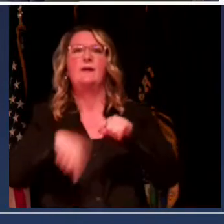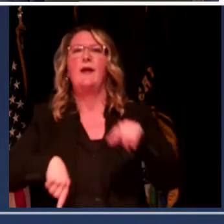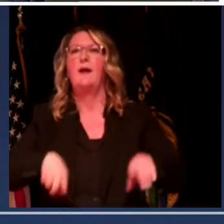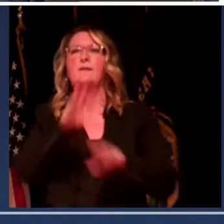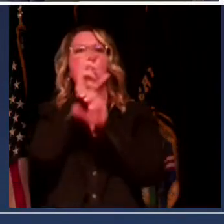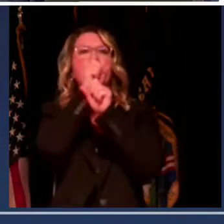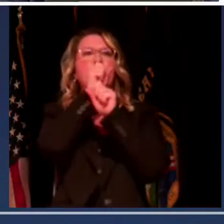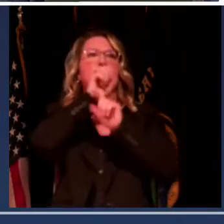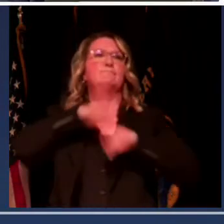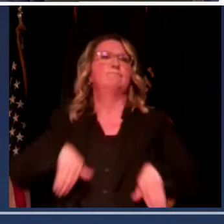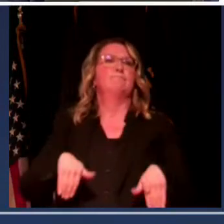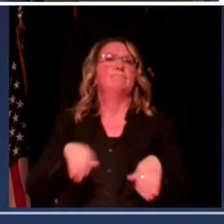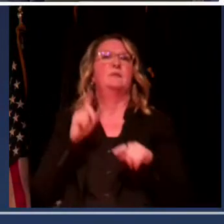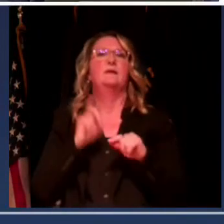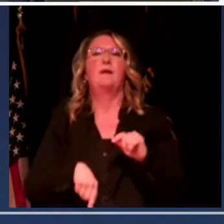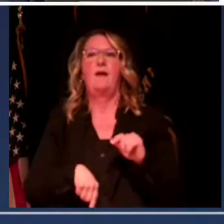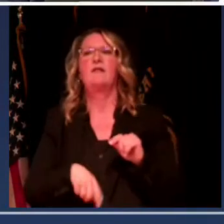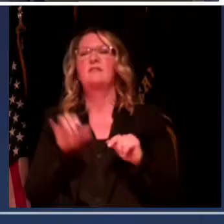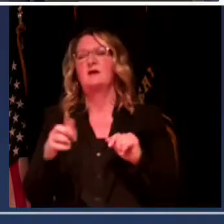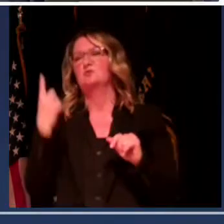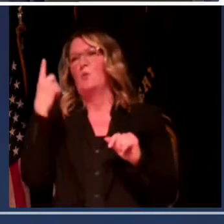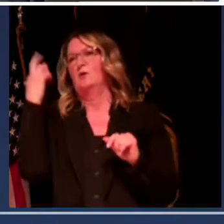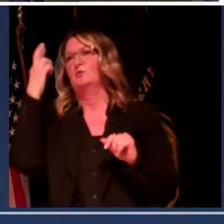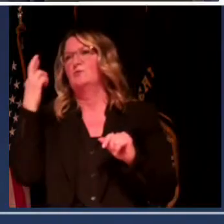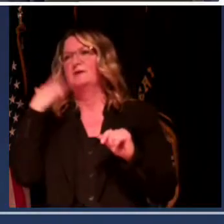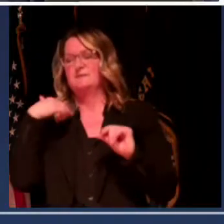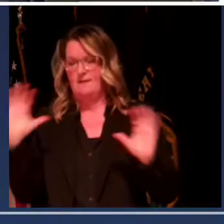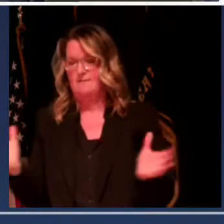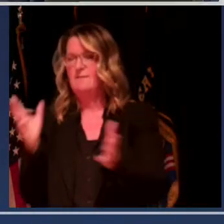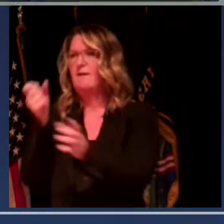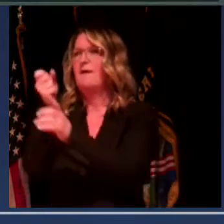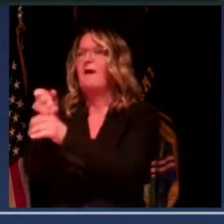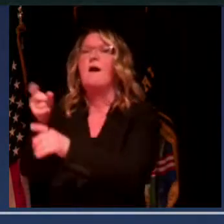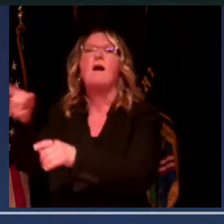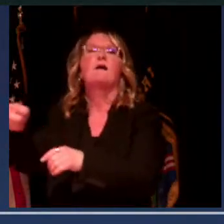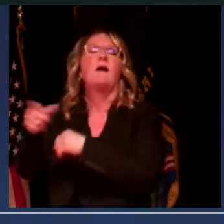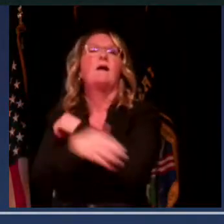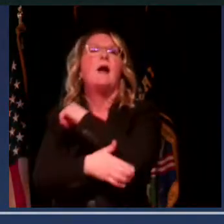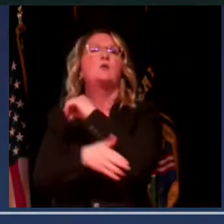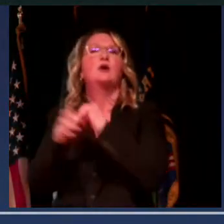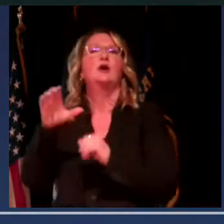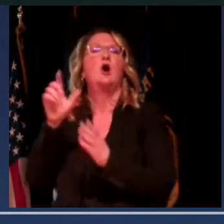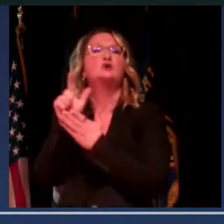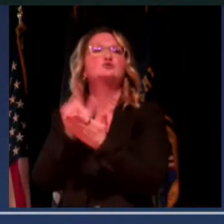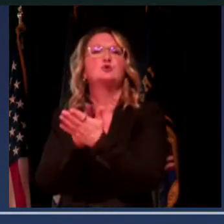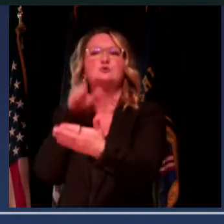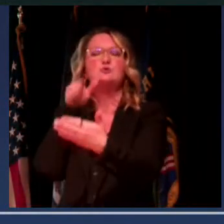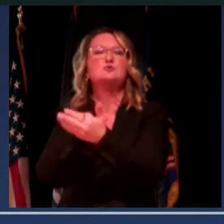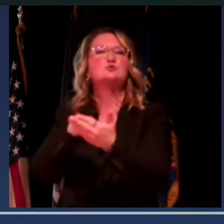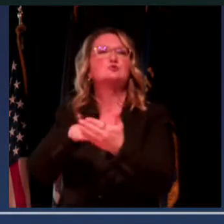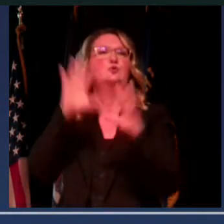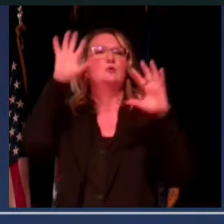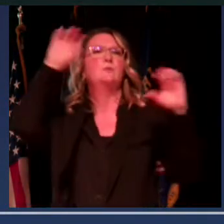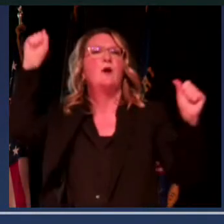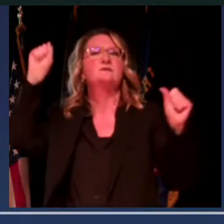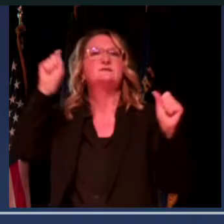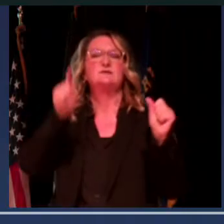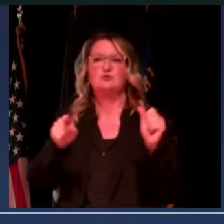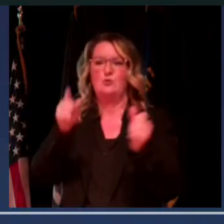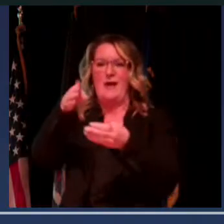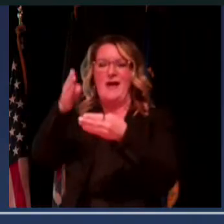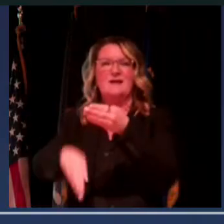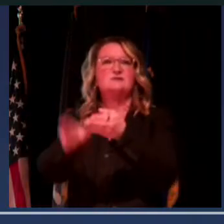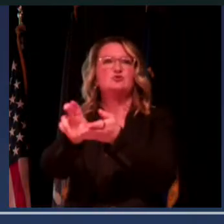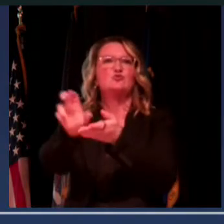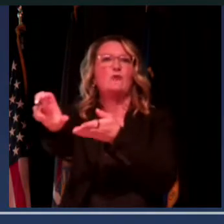silent. That is just one reason why I directed our county attorney to sue the Trump administration over its plan to end a grant to